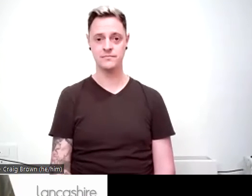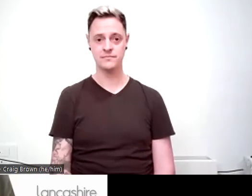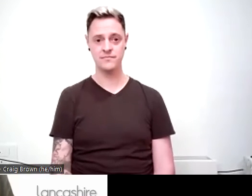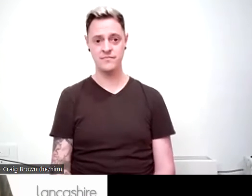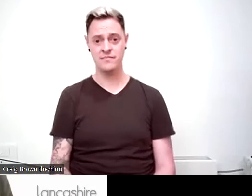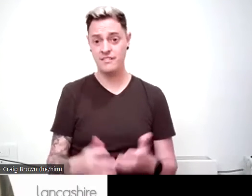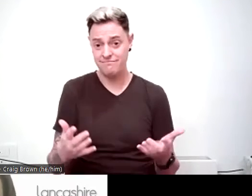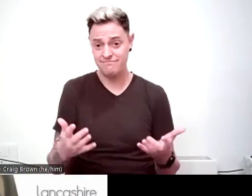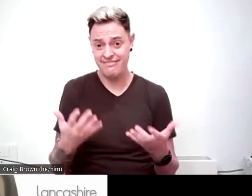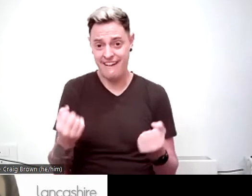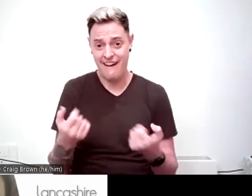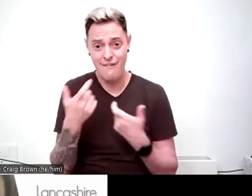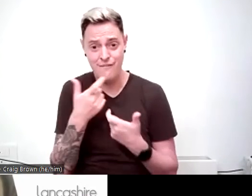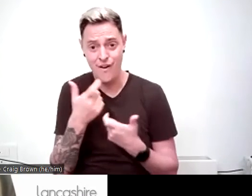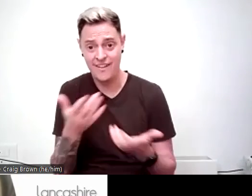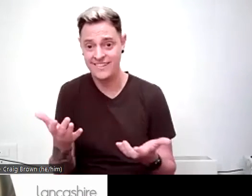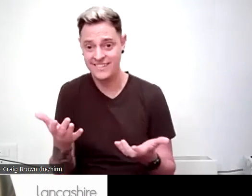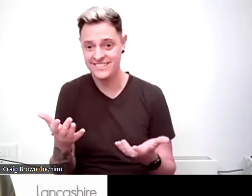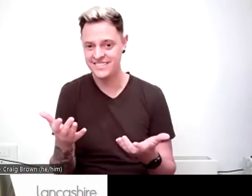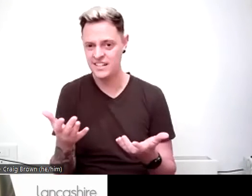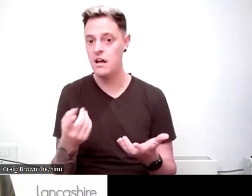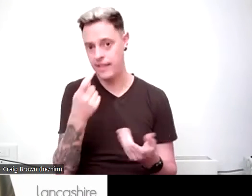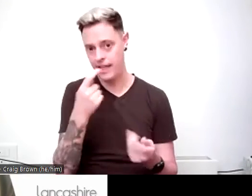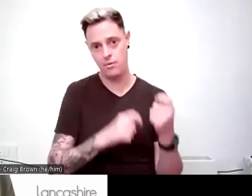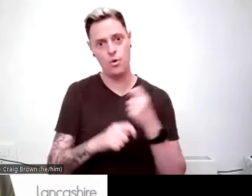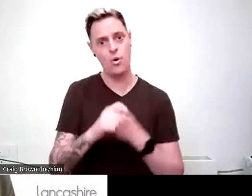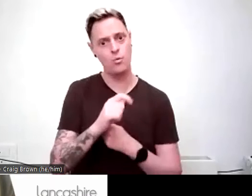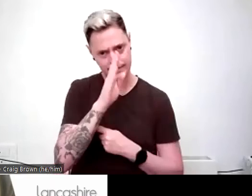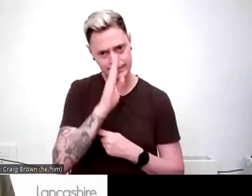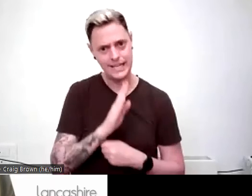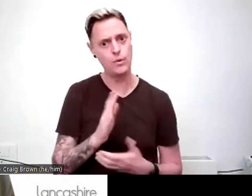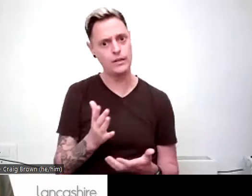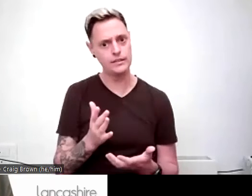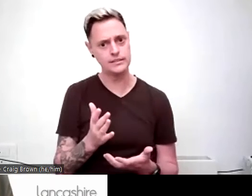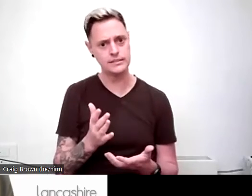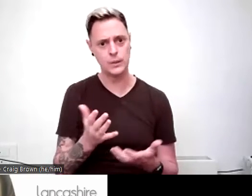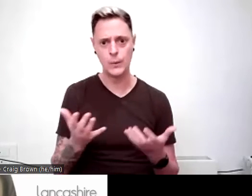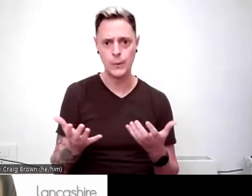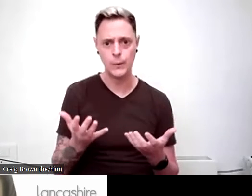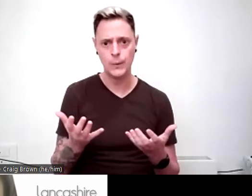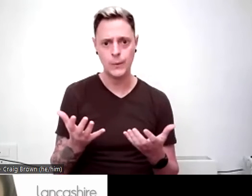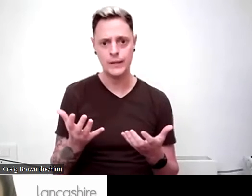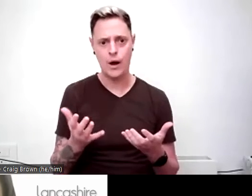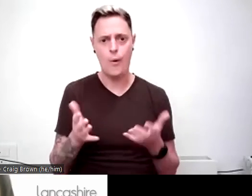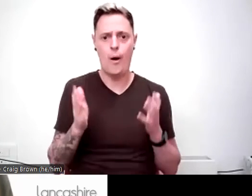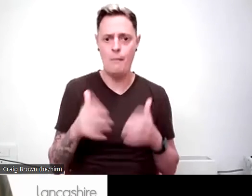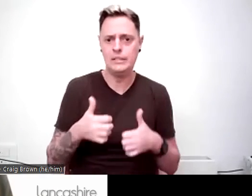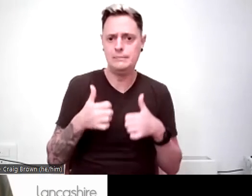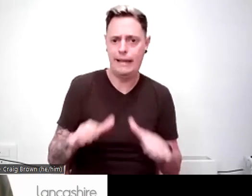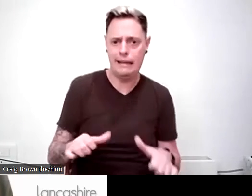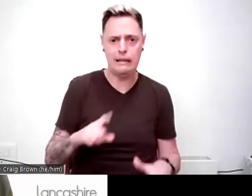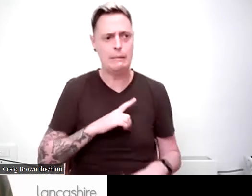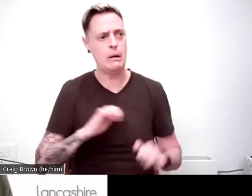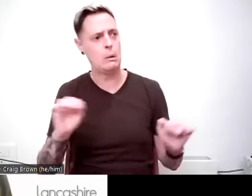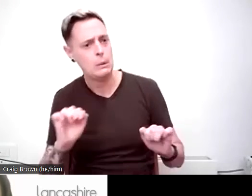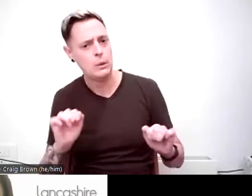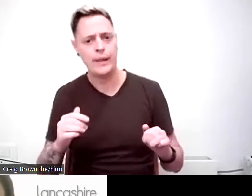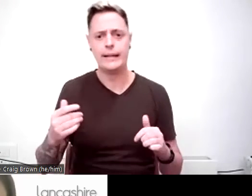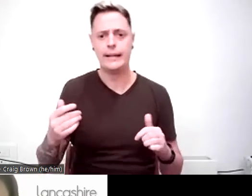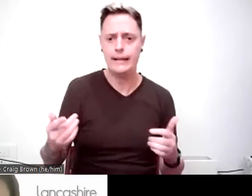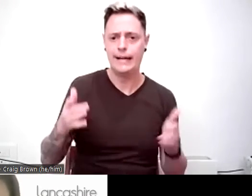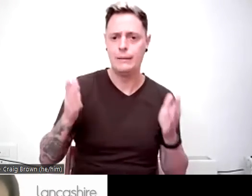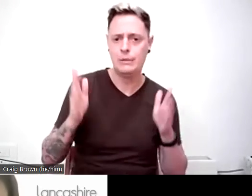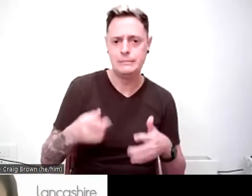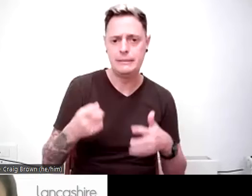with it. I think sometimes this stuff can get really serious and can feel really like, I must be healing, I must be doing these things, and then